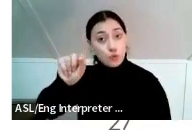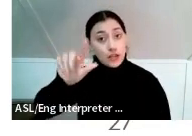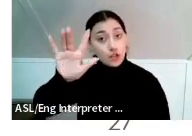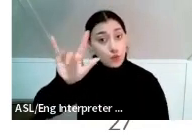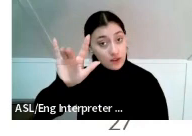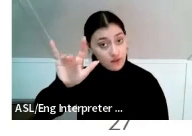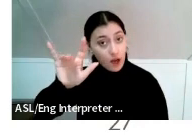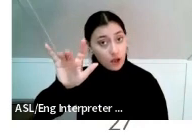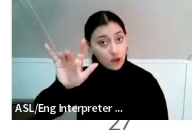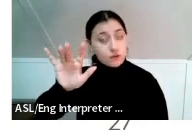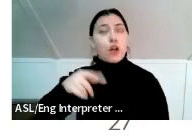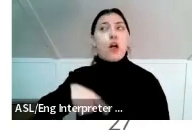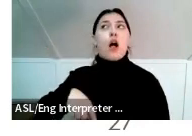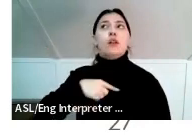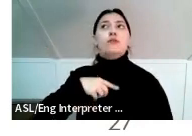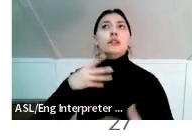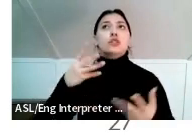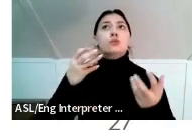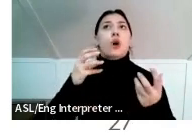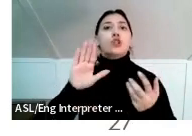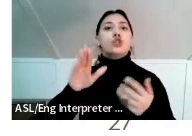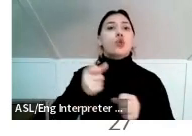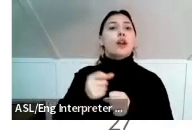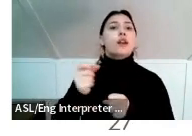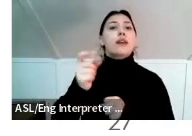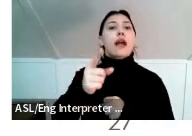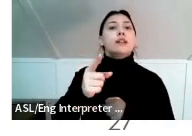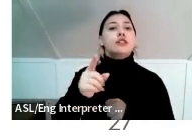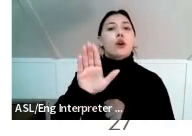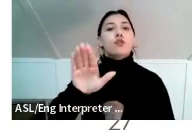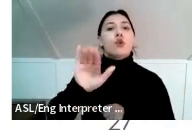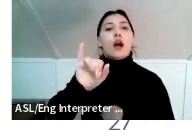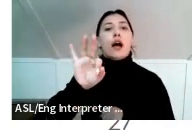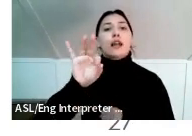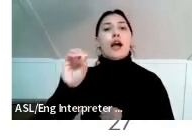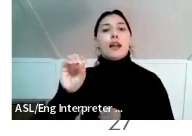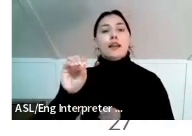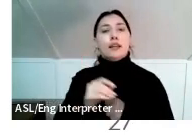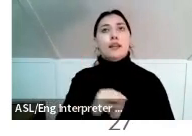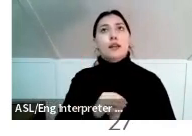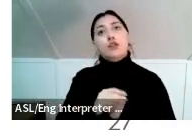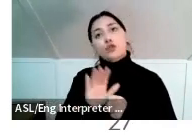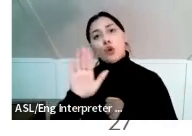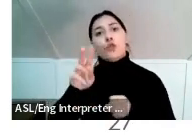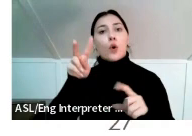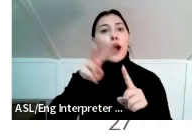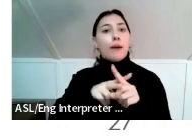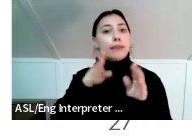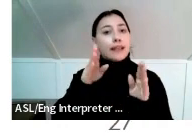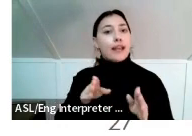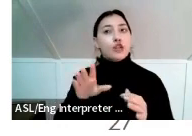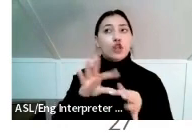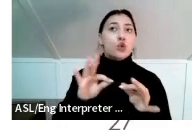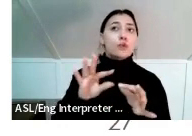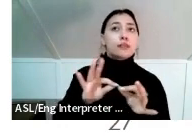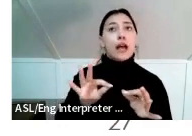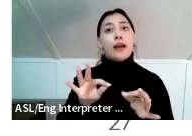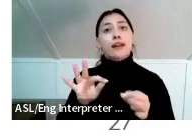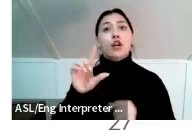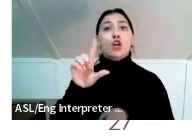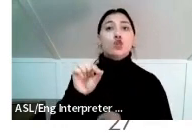2025, we'd be looking for the next year of your 990s. So if in your application you gave us